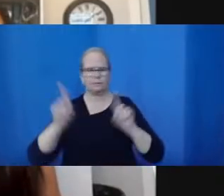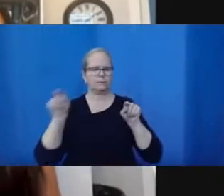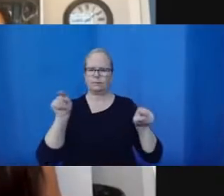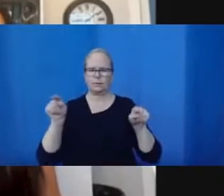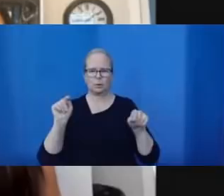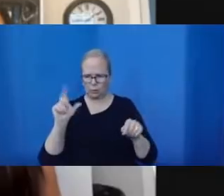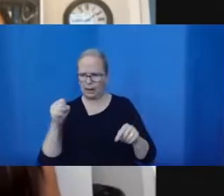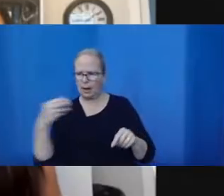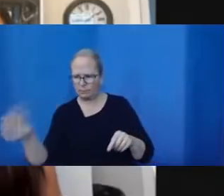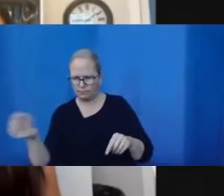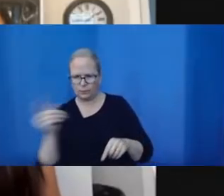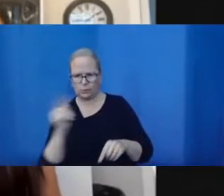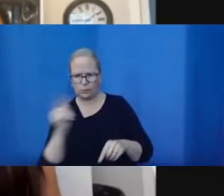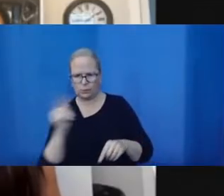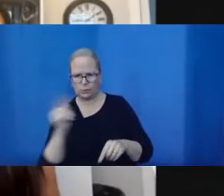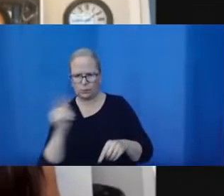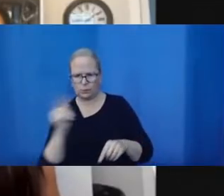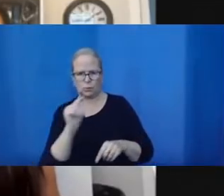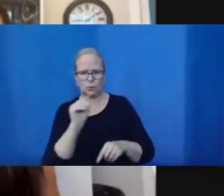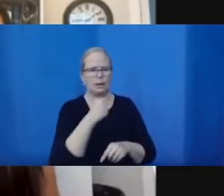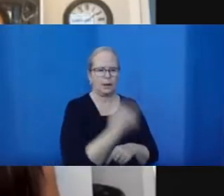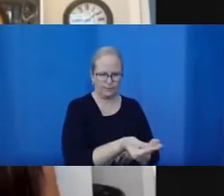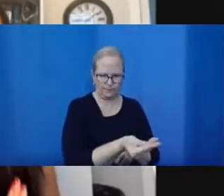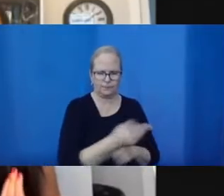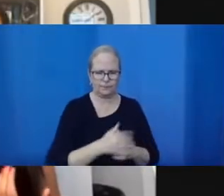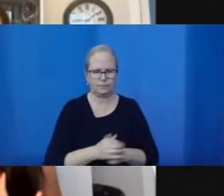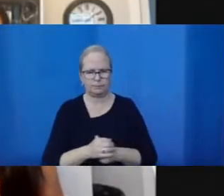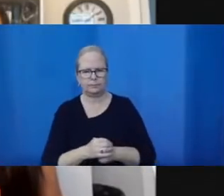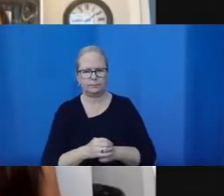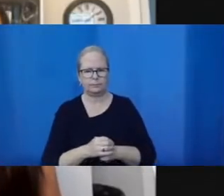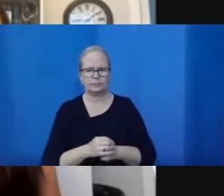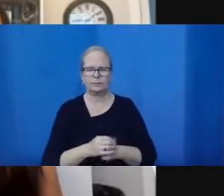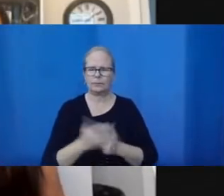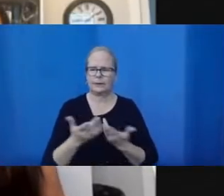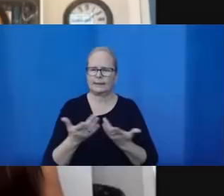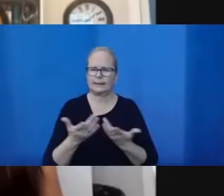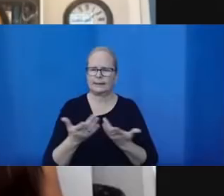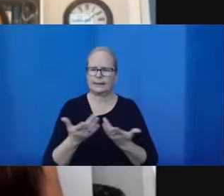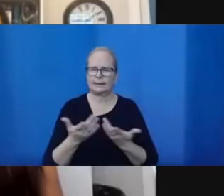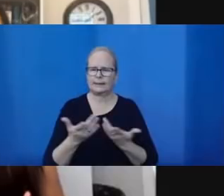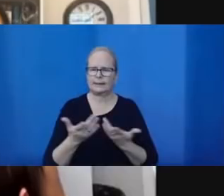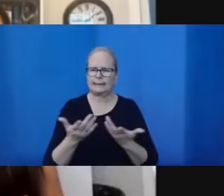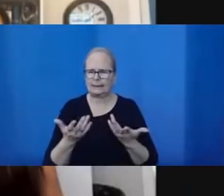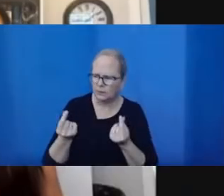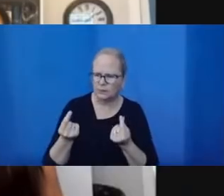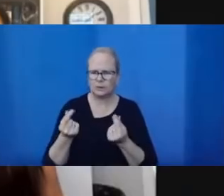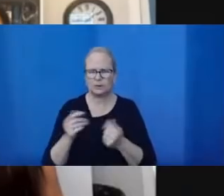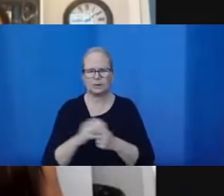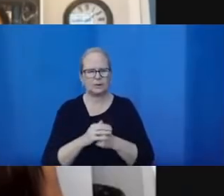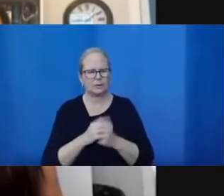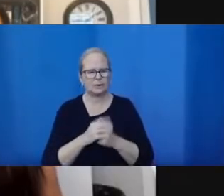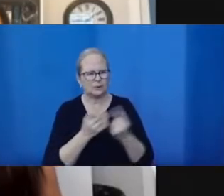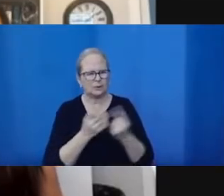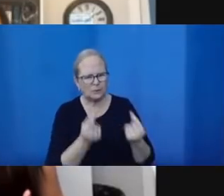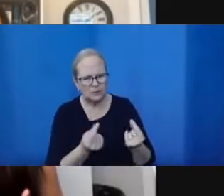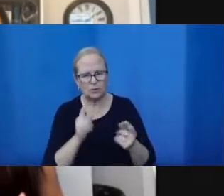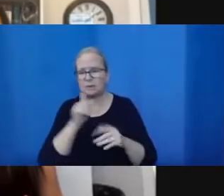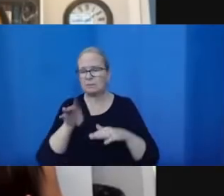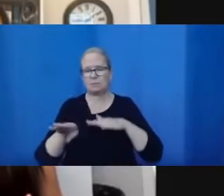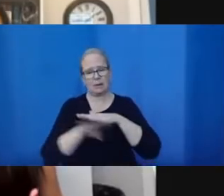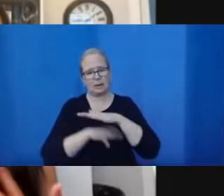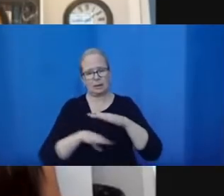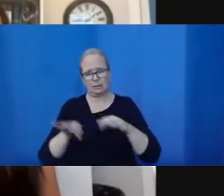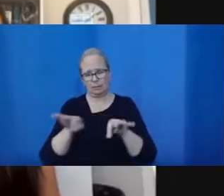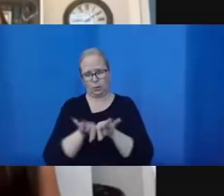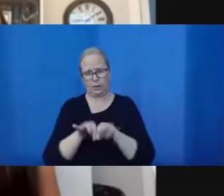we take care of ourselves. Sometimes we just have to go back to those basics. How are we eating? How are we sleeping? Are we getting a little bit of exercise? Is there a